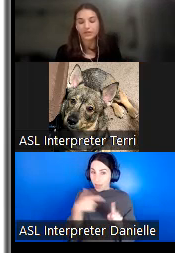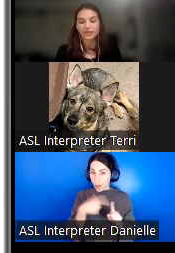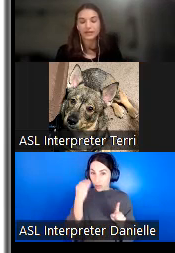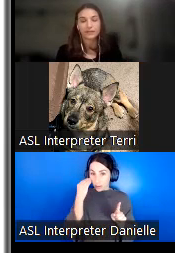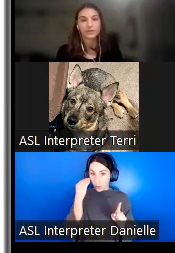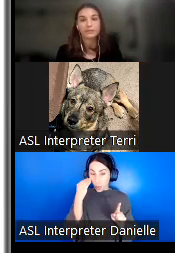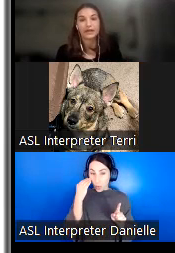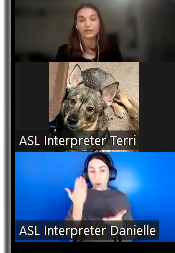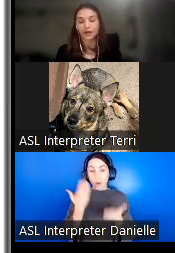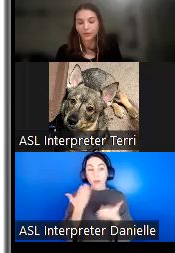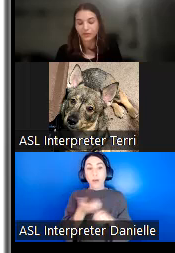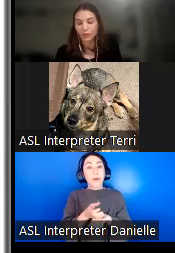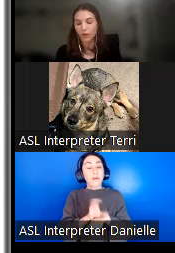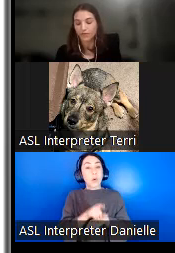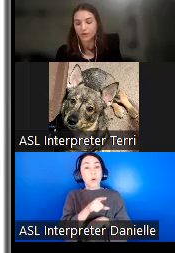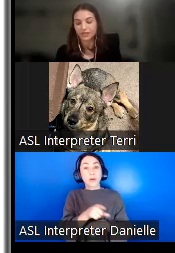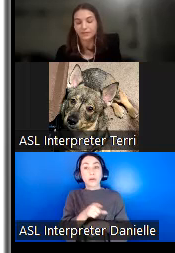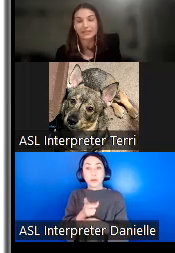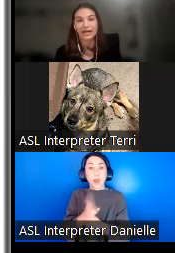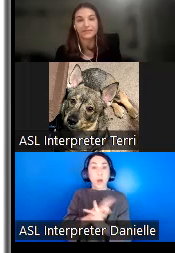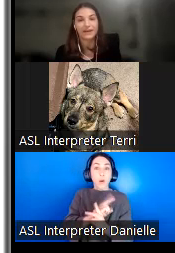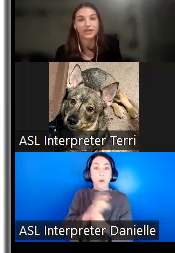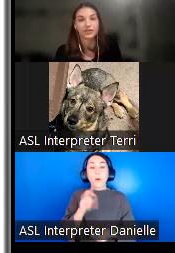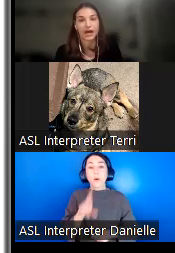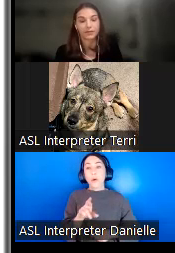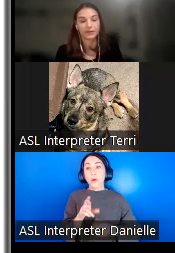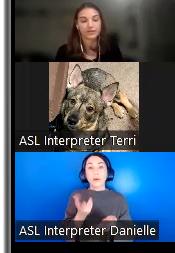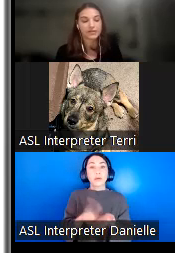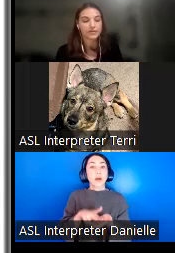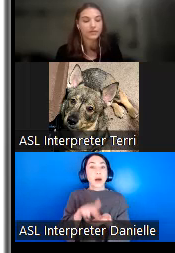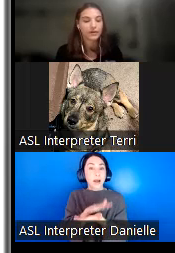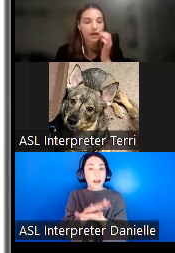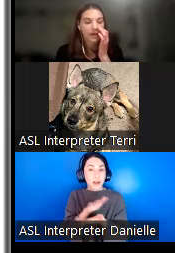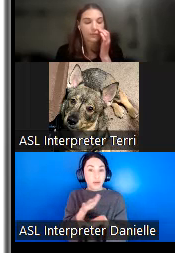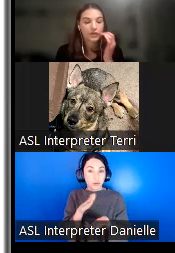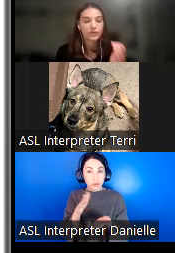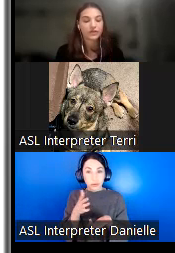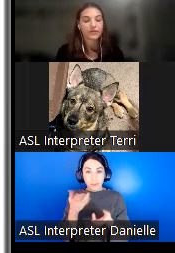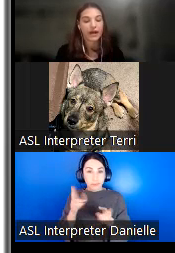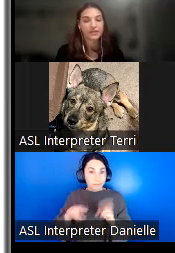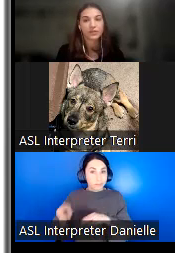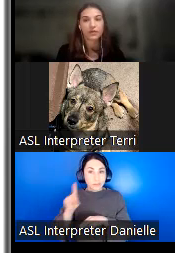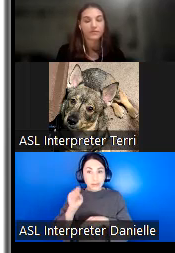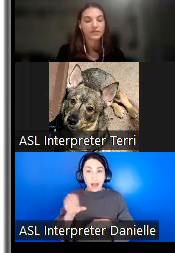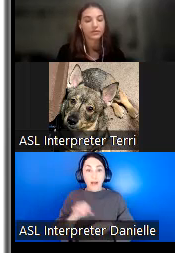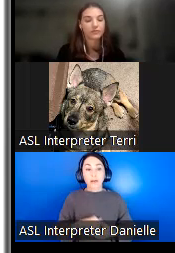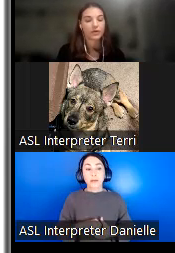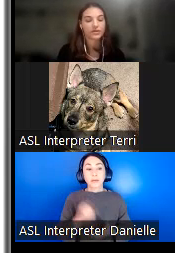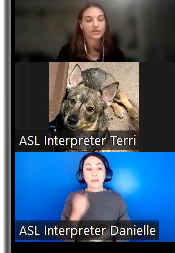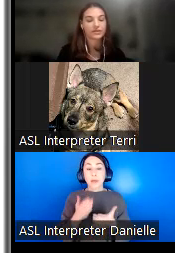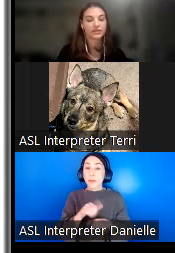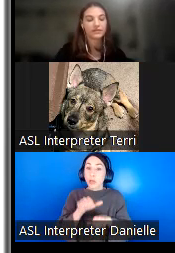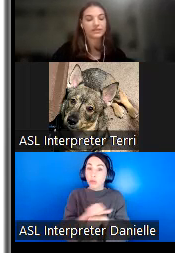It could be forcing the victim to obtain loans or forcing them to sign financial documents. It could be using threats or